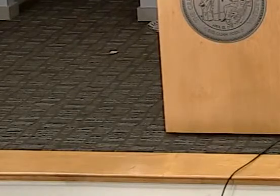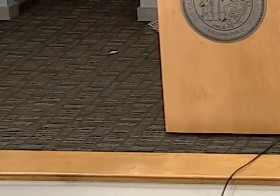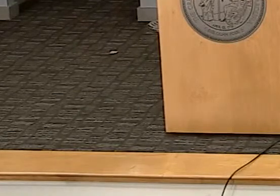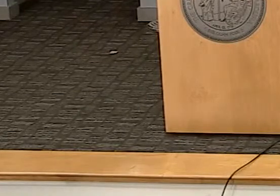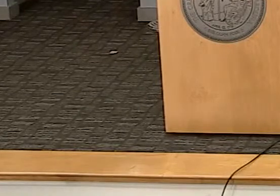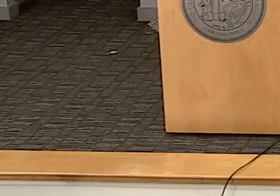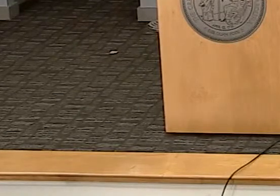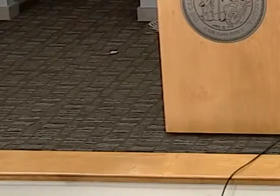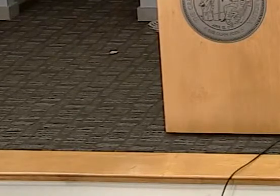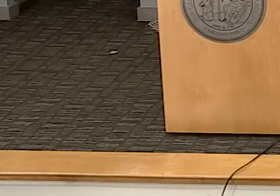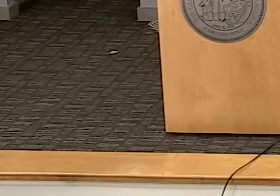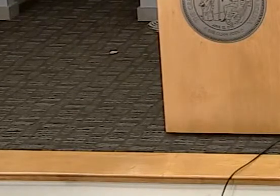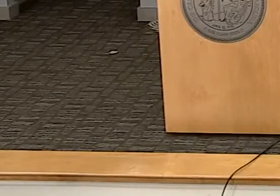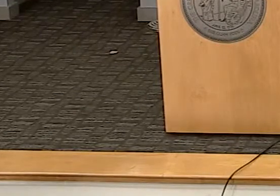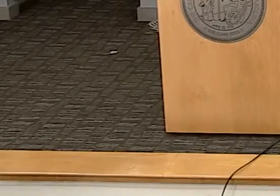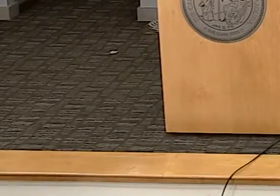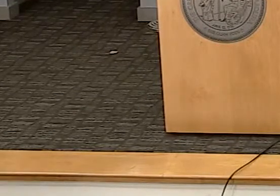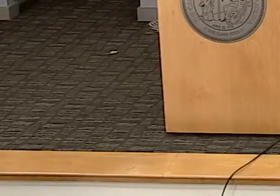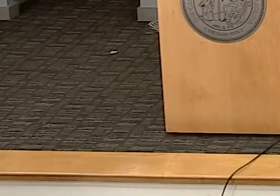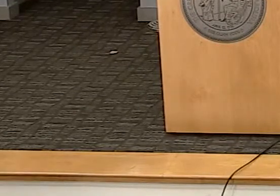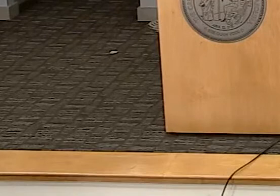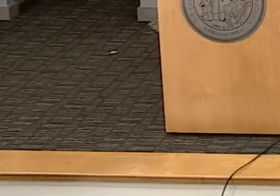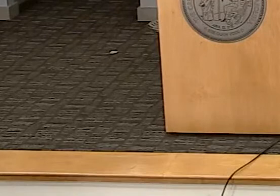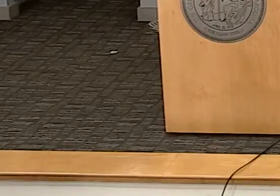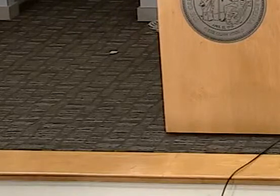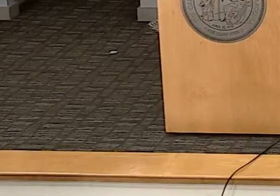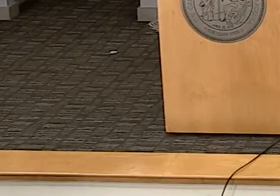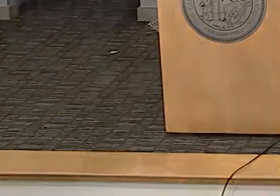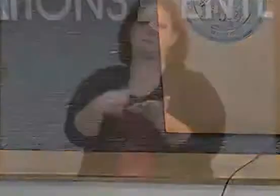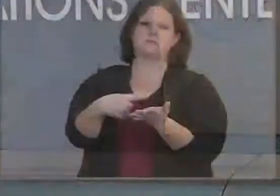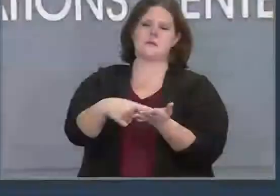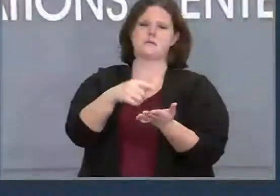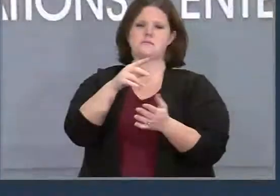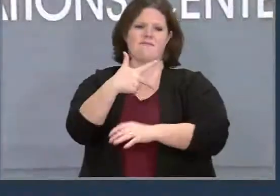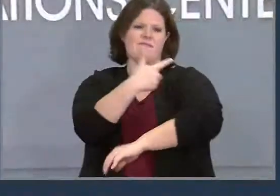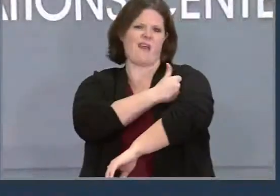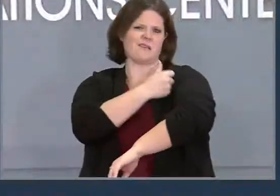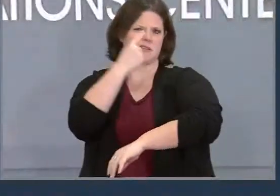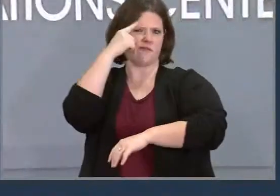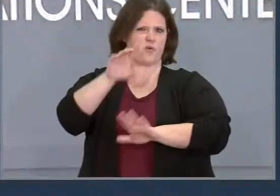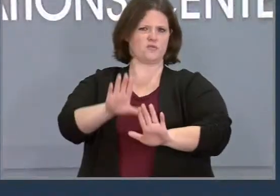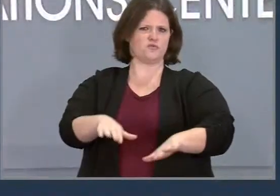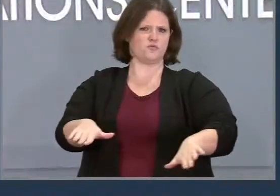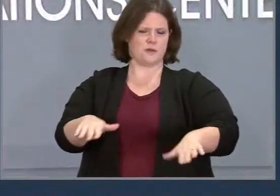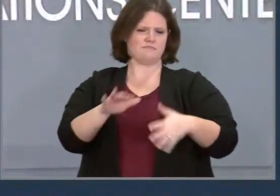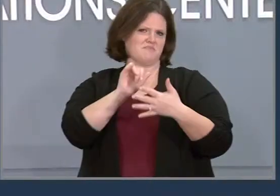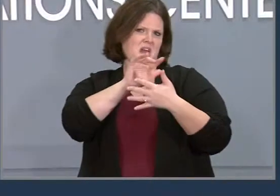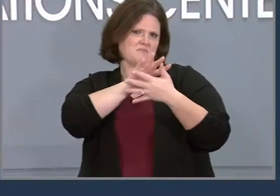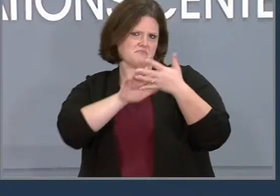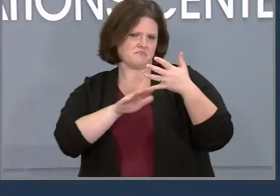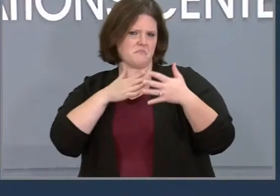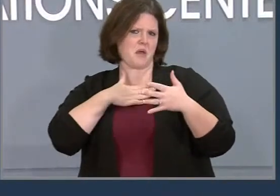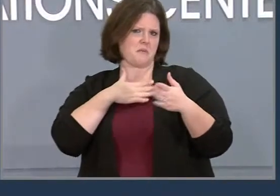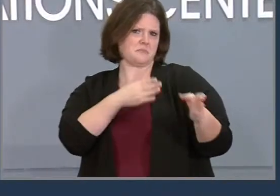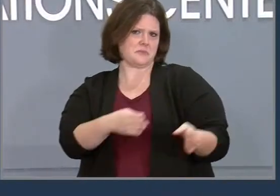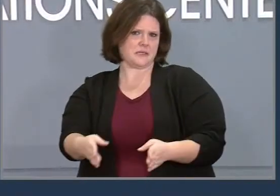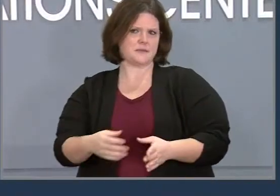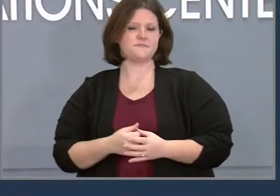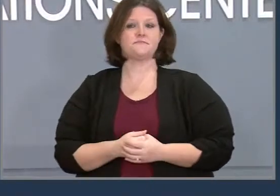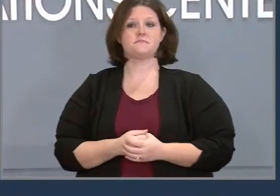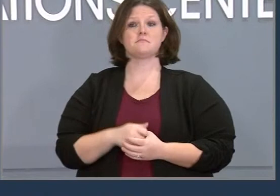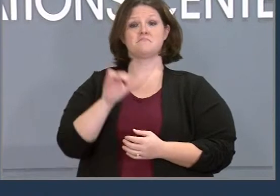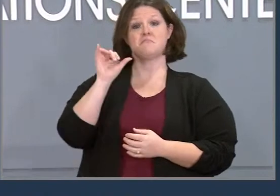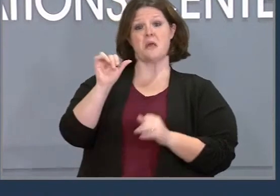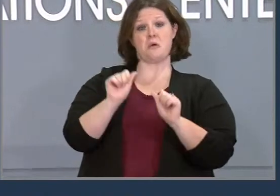of our vaccines for our younger children. Okay, so we'll get started with data. This first graph looks at people who come to the